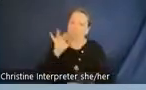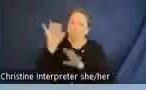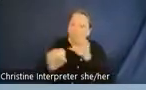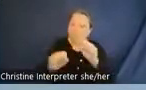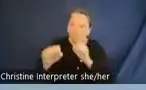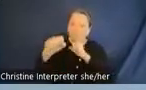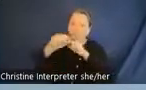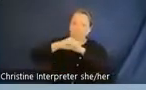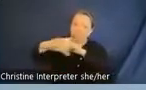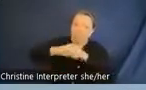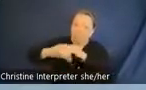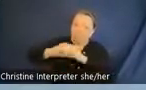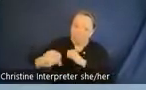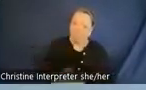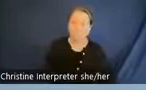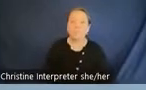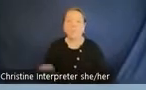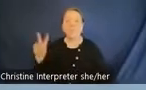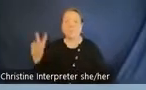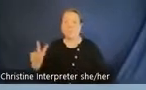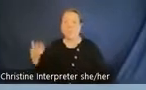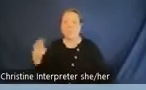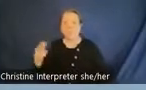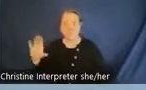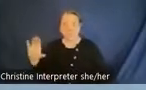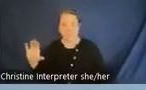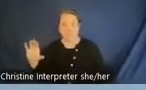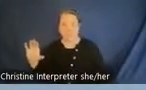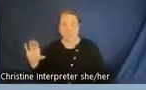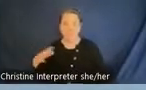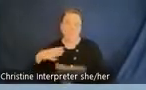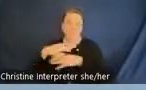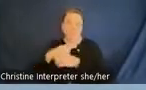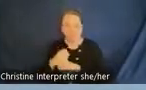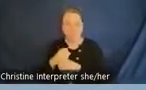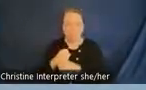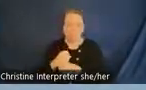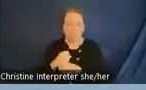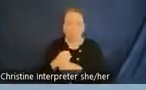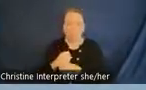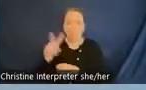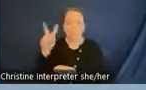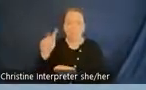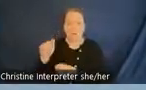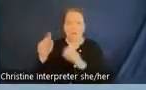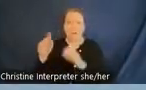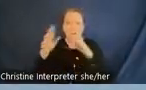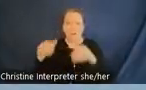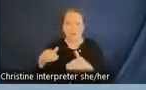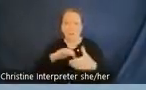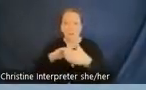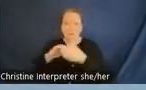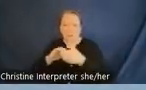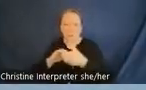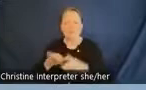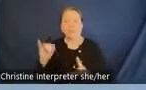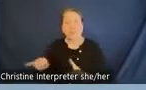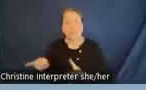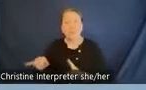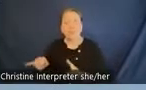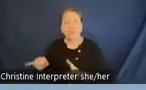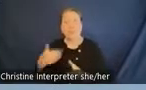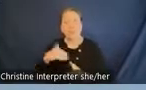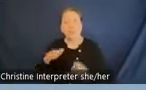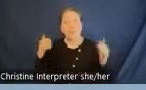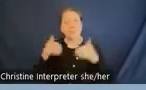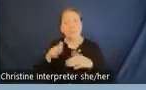that VAHC, which is the acronym for our organization, something that we are focusing